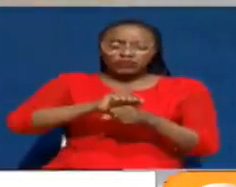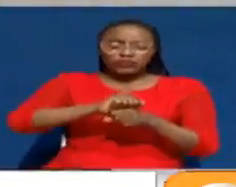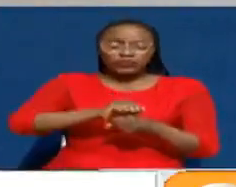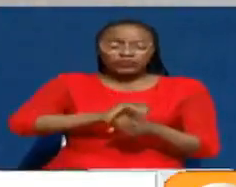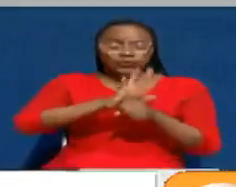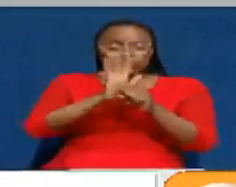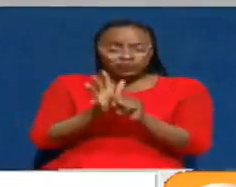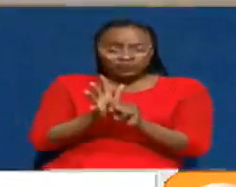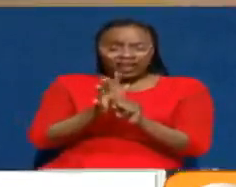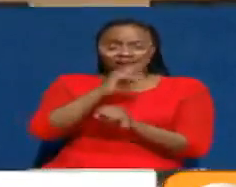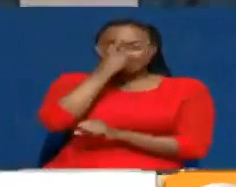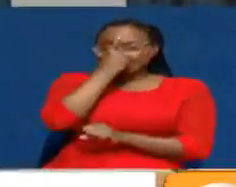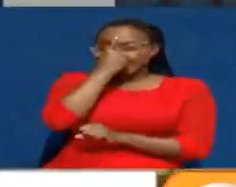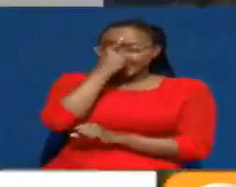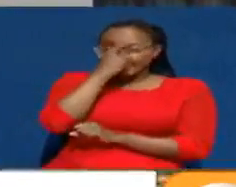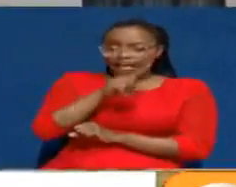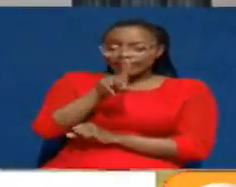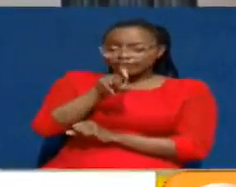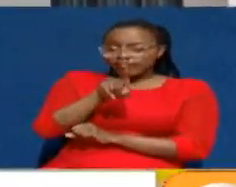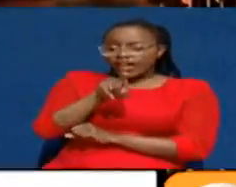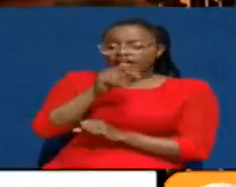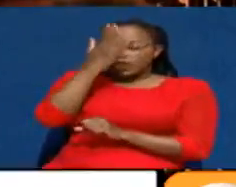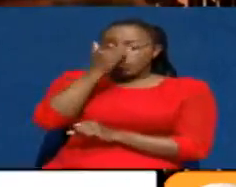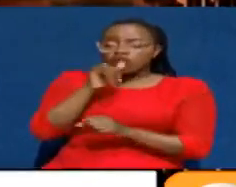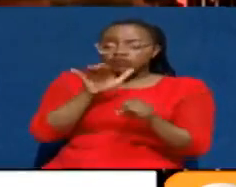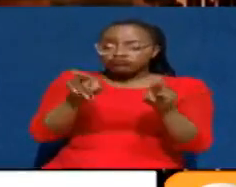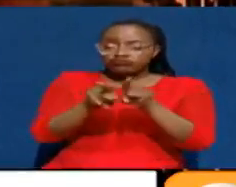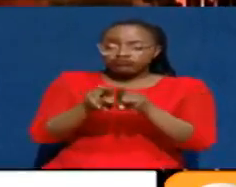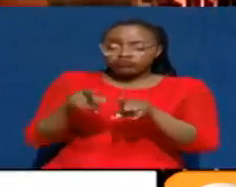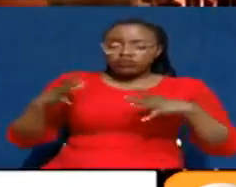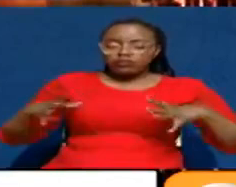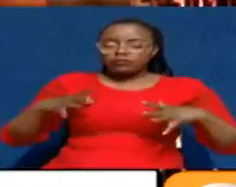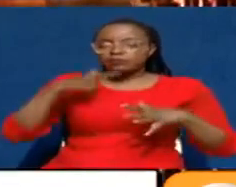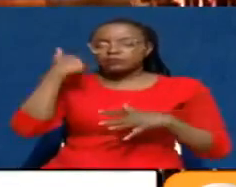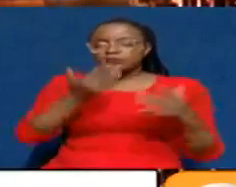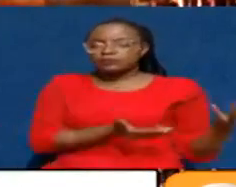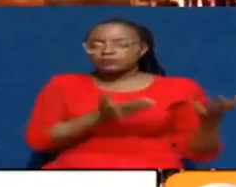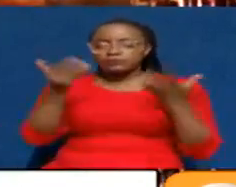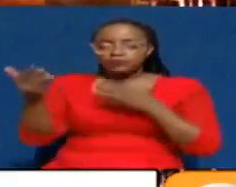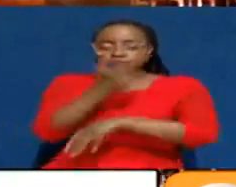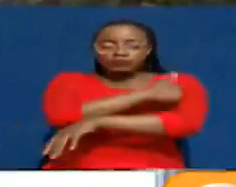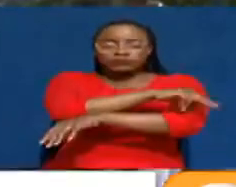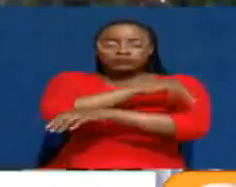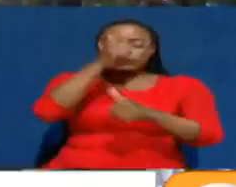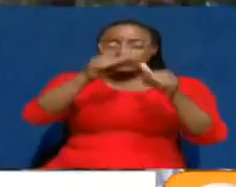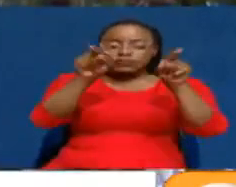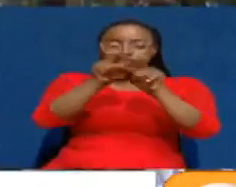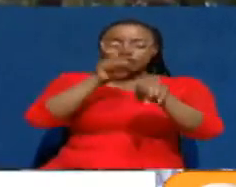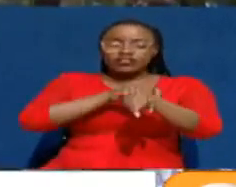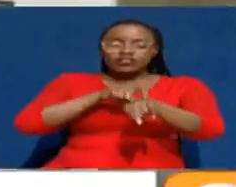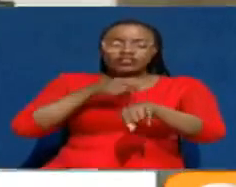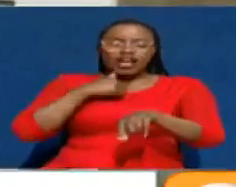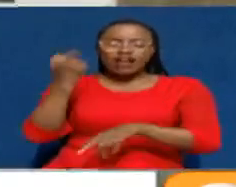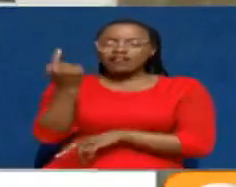deadly Delta variant, as more patients who had similar symptoms were rushed into the hospital, which at the moment lacks